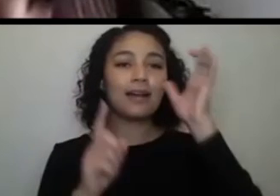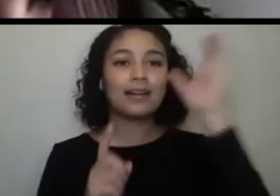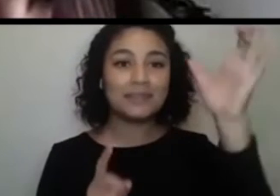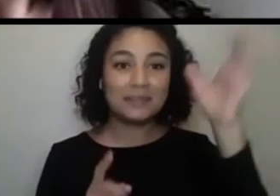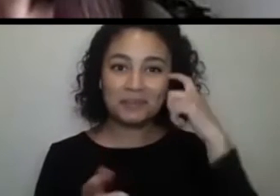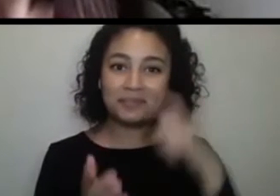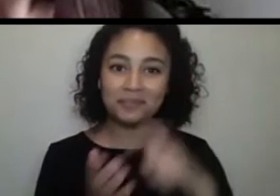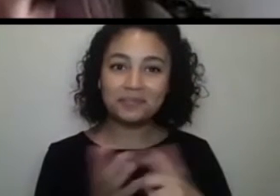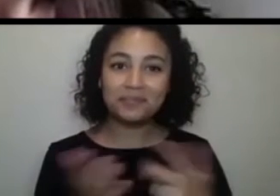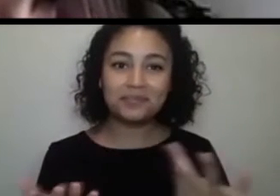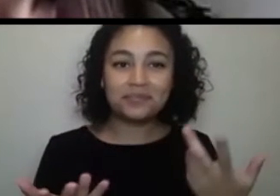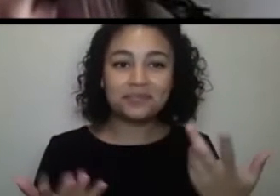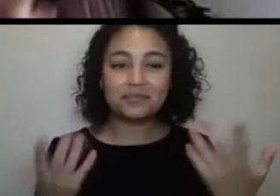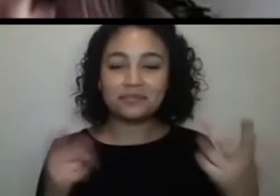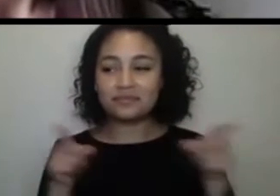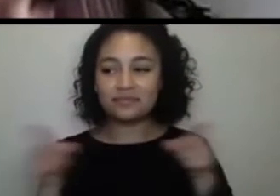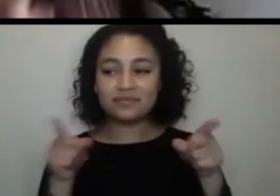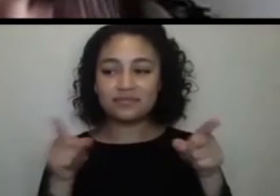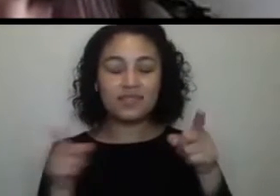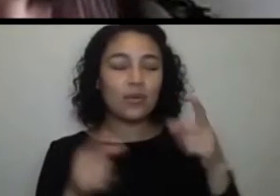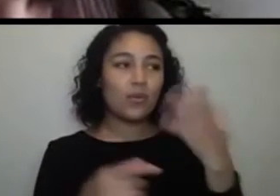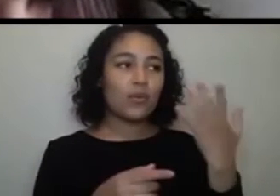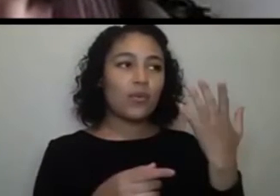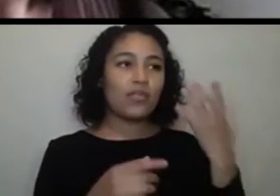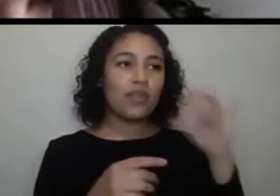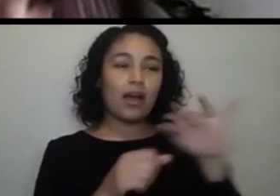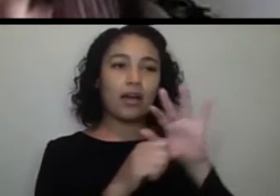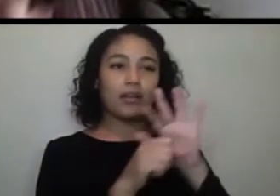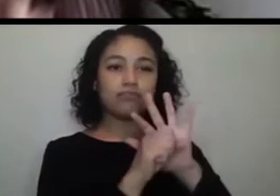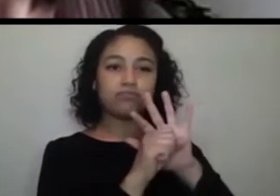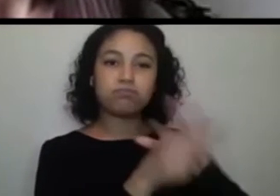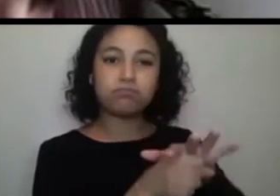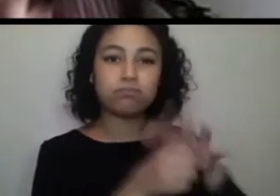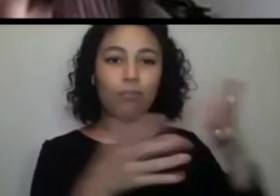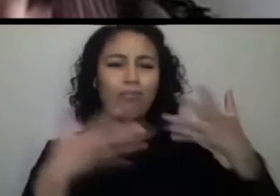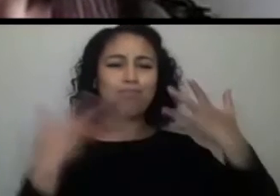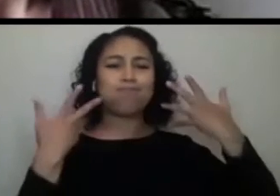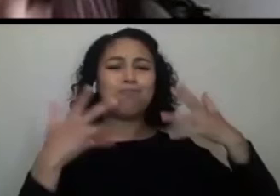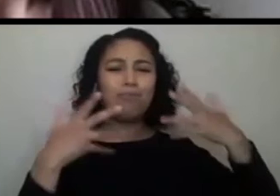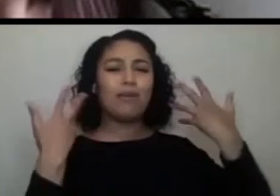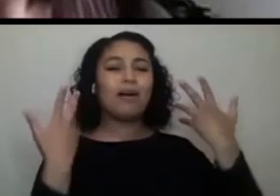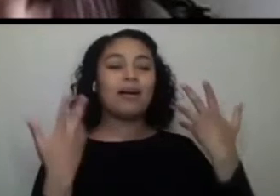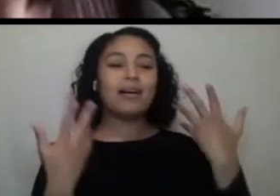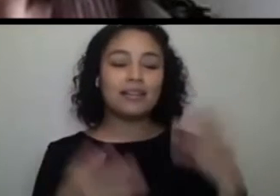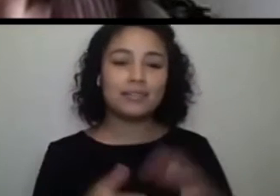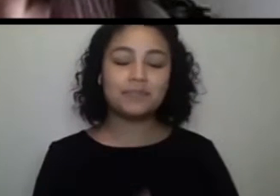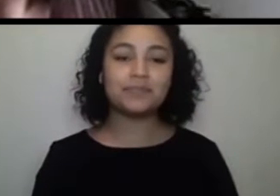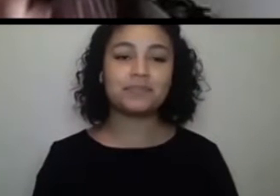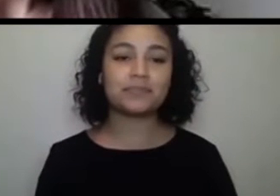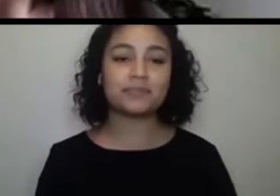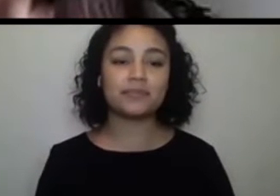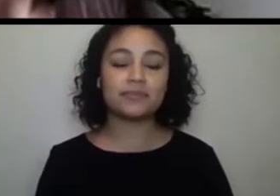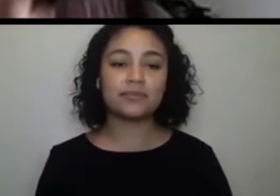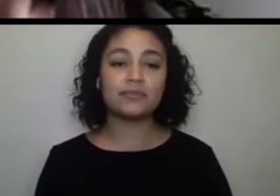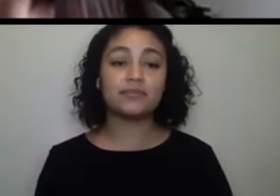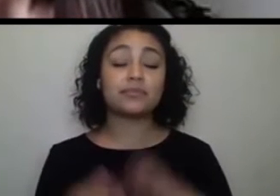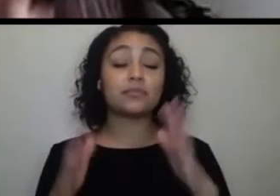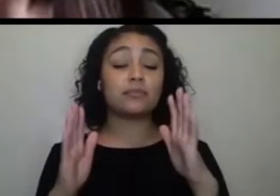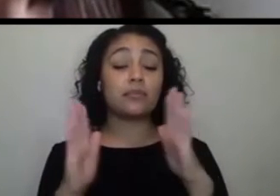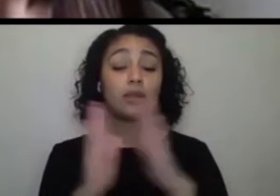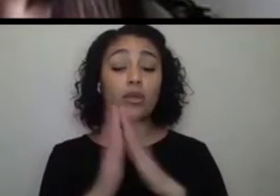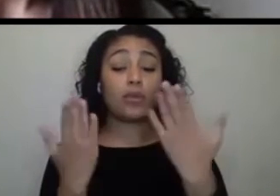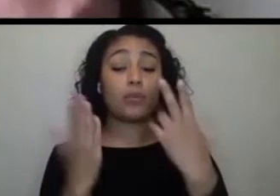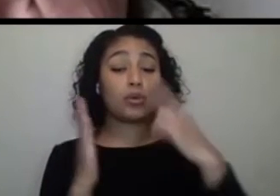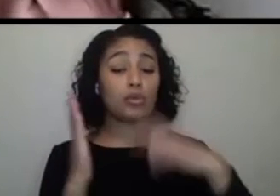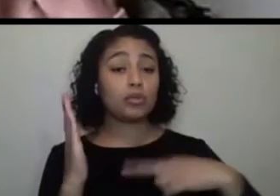exert. So that's in part of the illustrations, and we can describe, like in the book, what happens